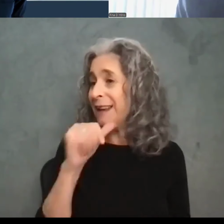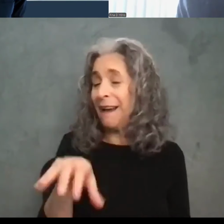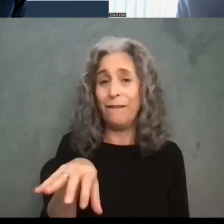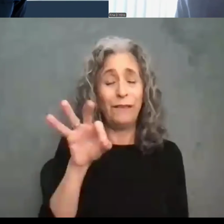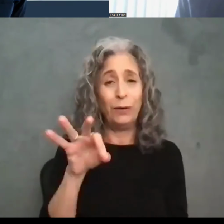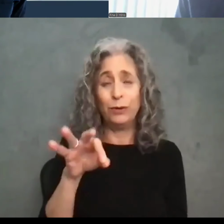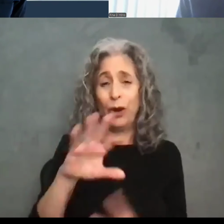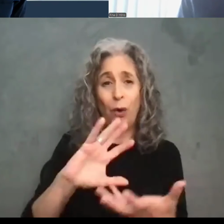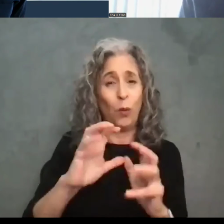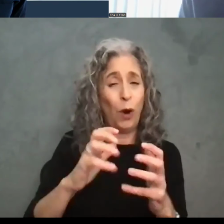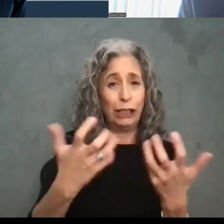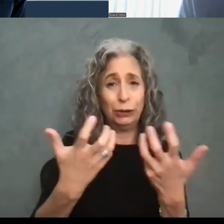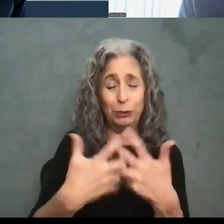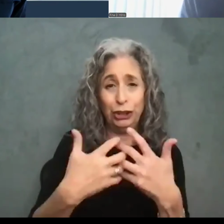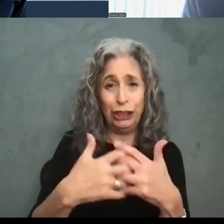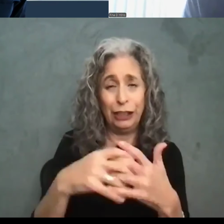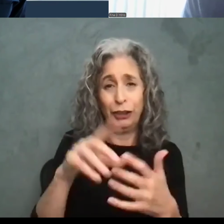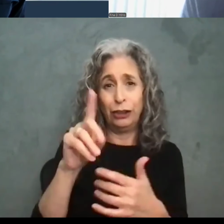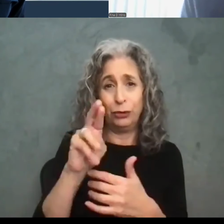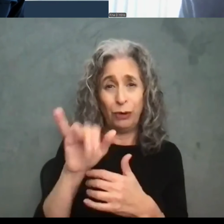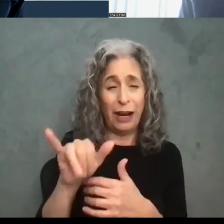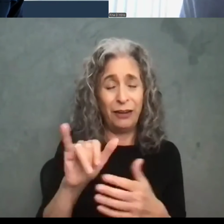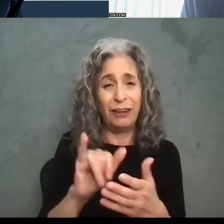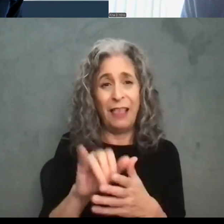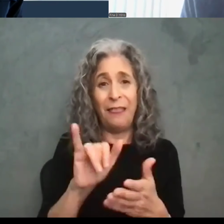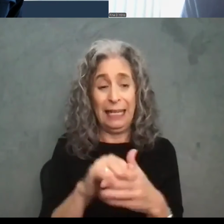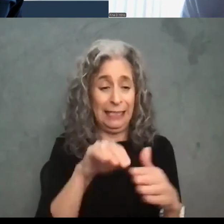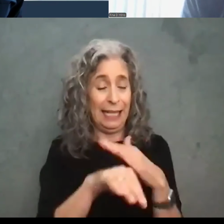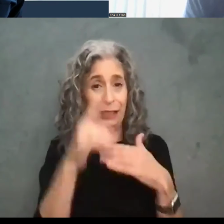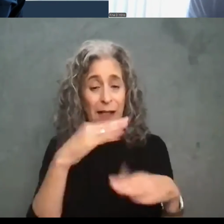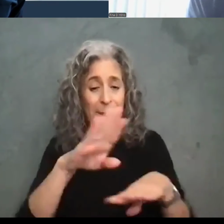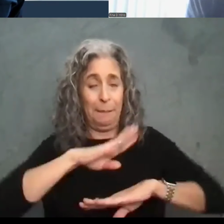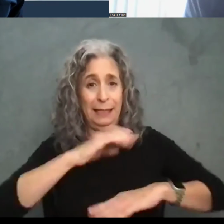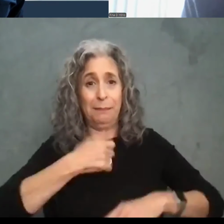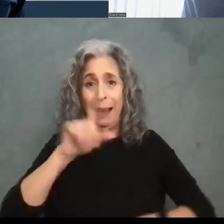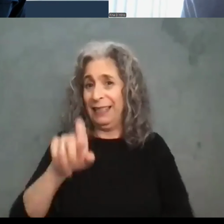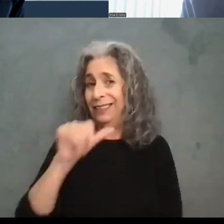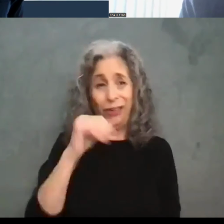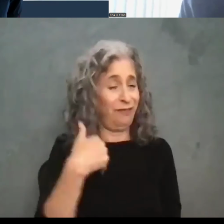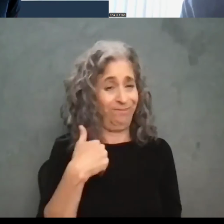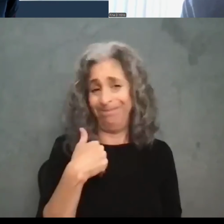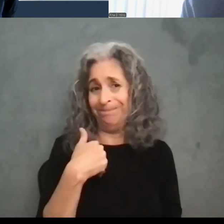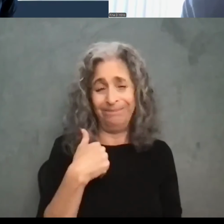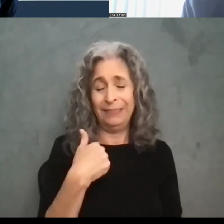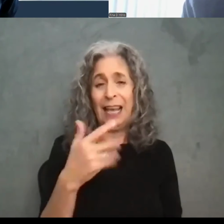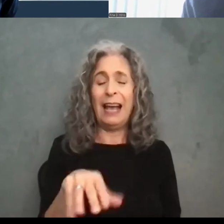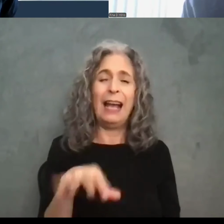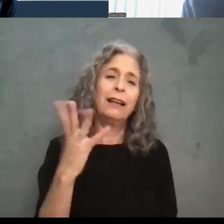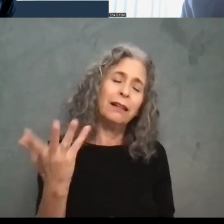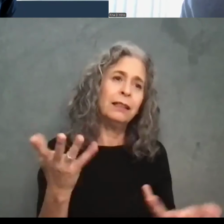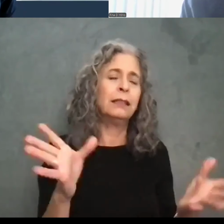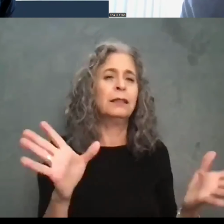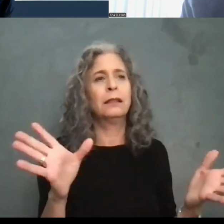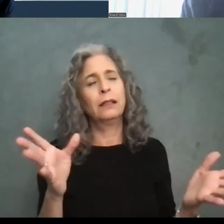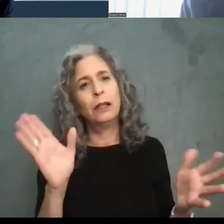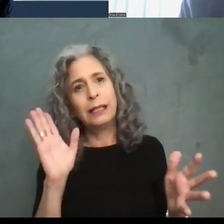a washer or a dryer that is accessible that meets my needs. I ended up landing on something that, I can